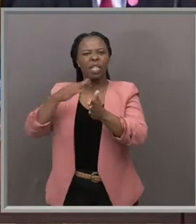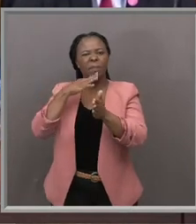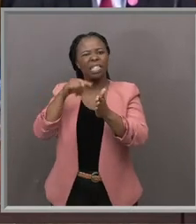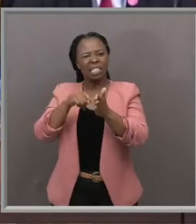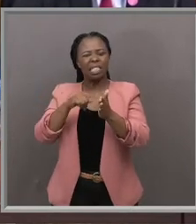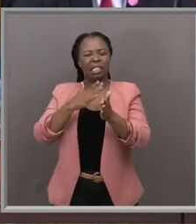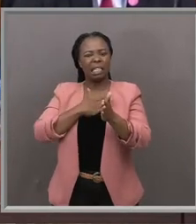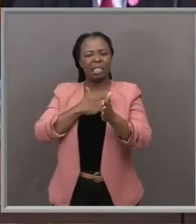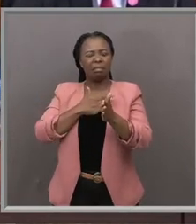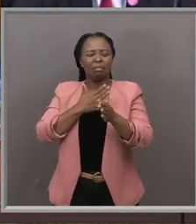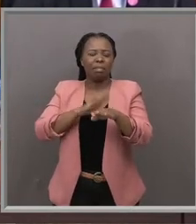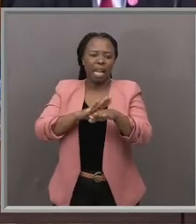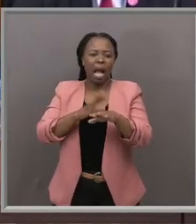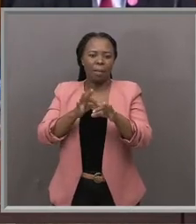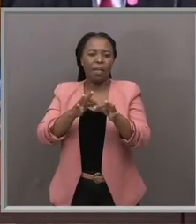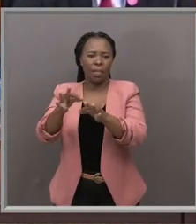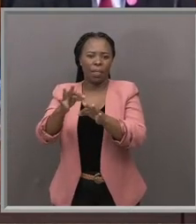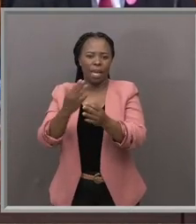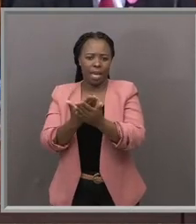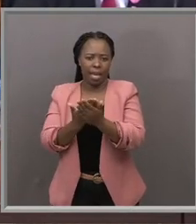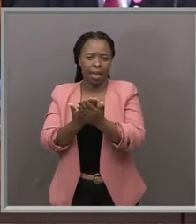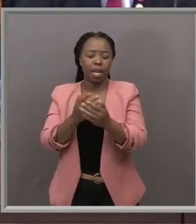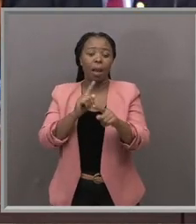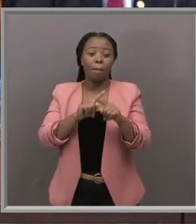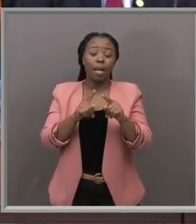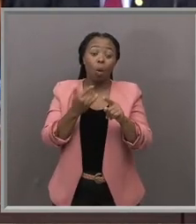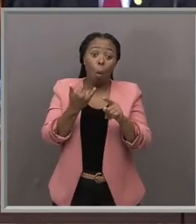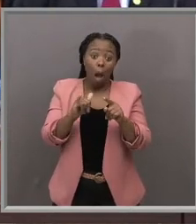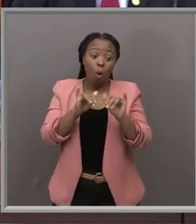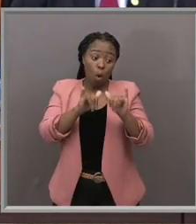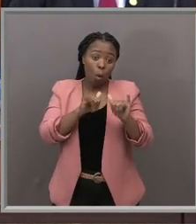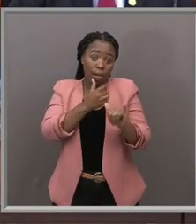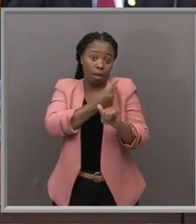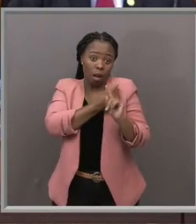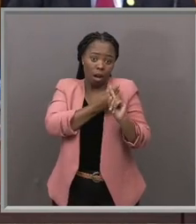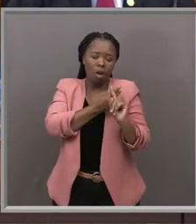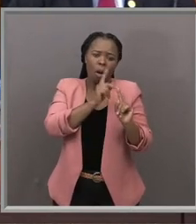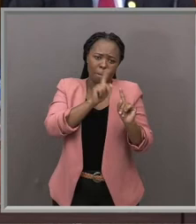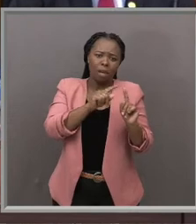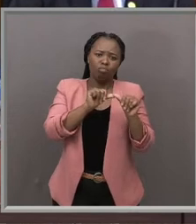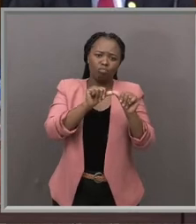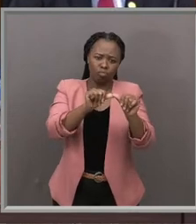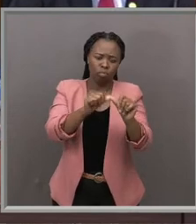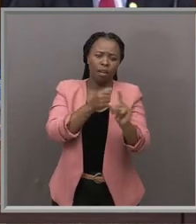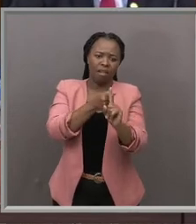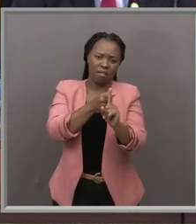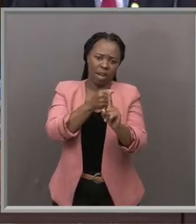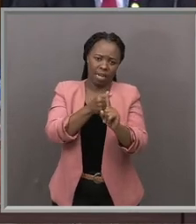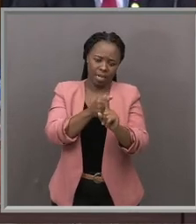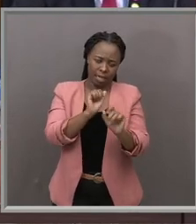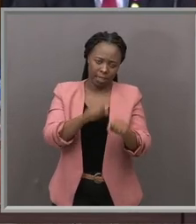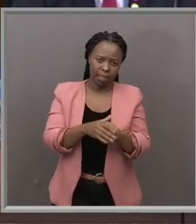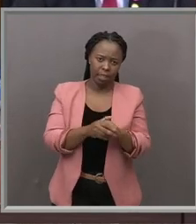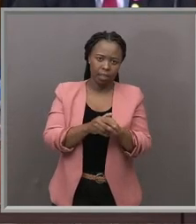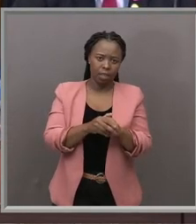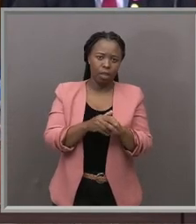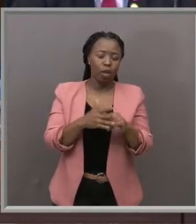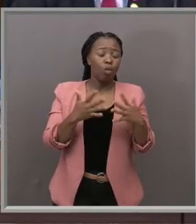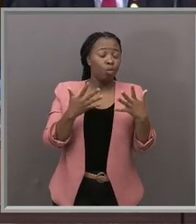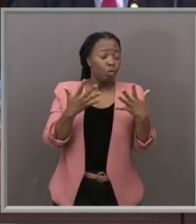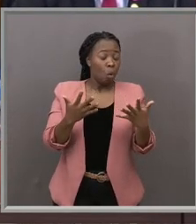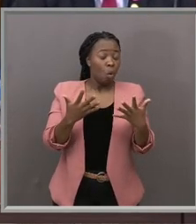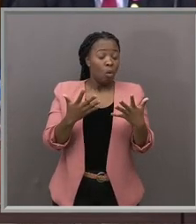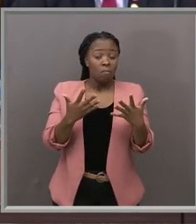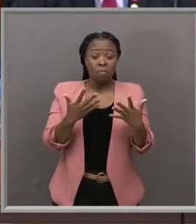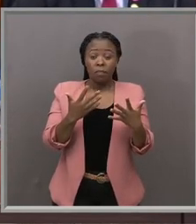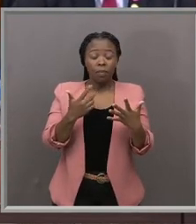the meantime, we must continue the battle against COVID-19. So, honorable members, there should be no doubt that we